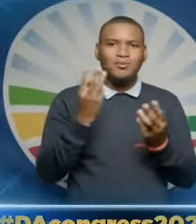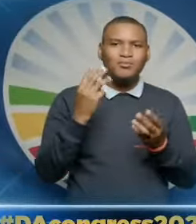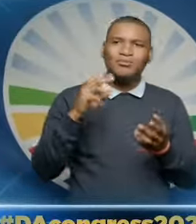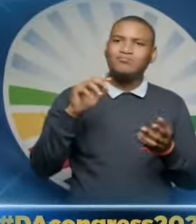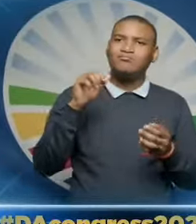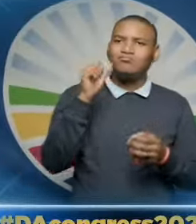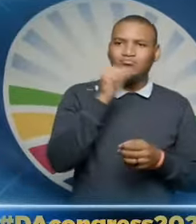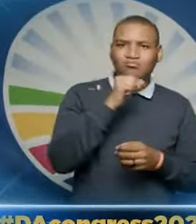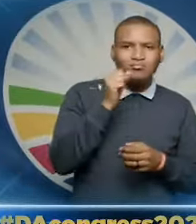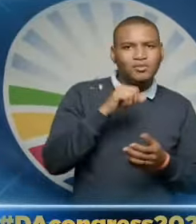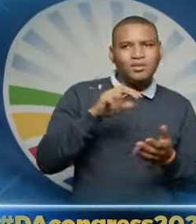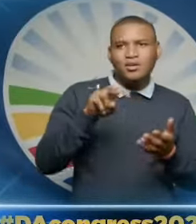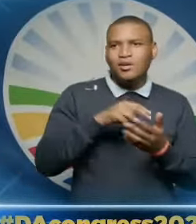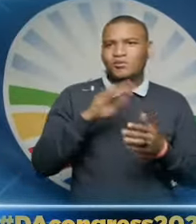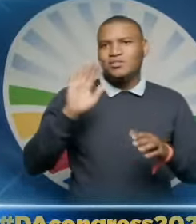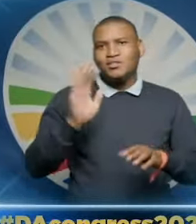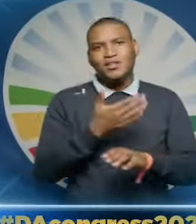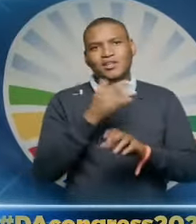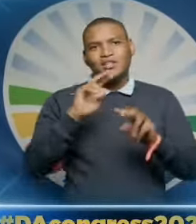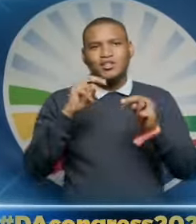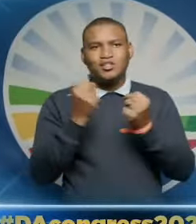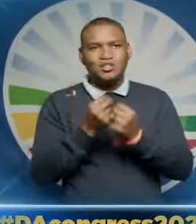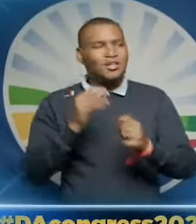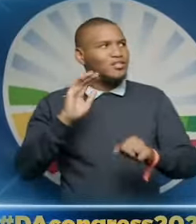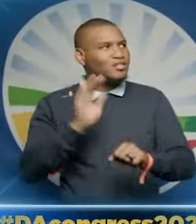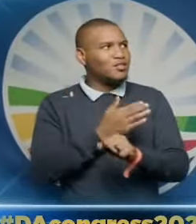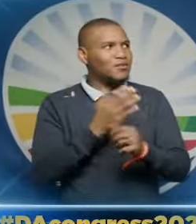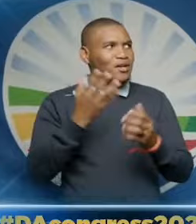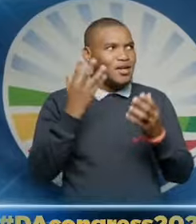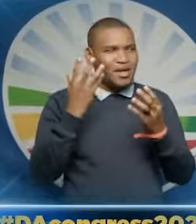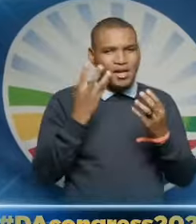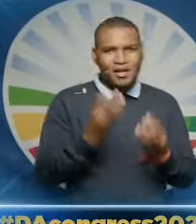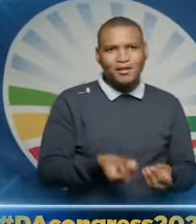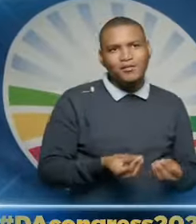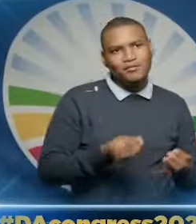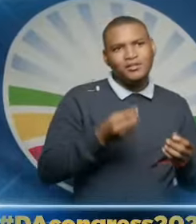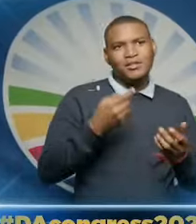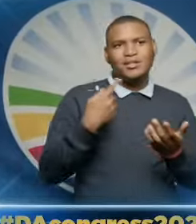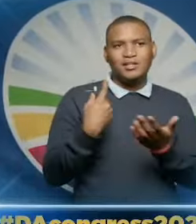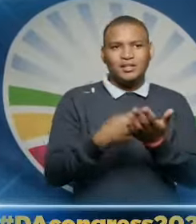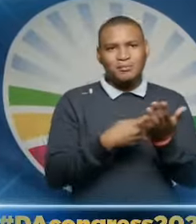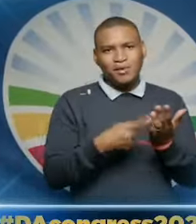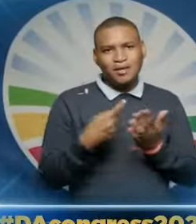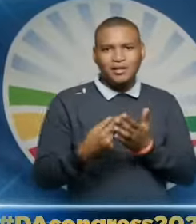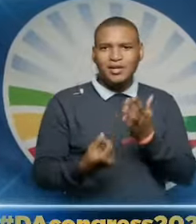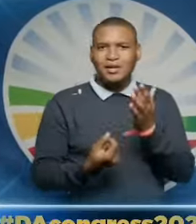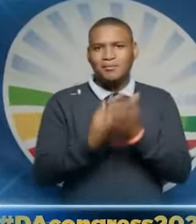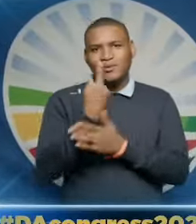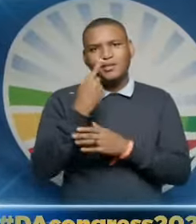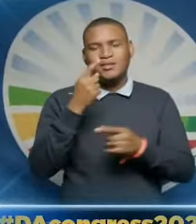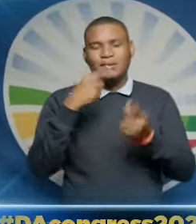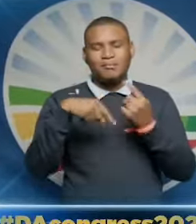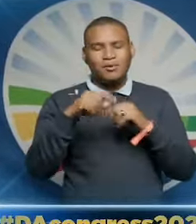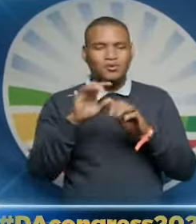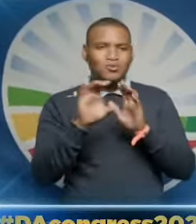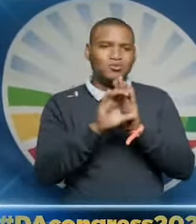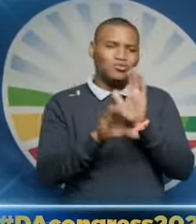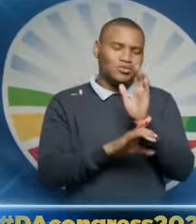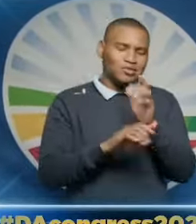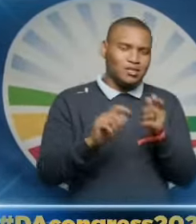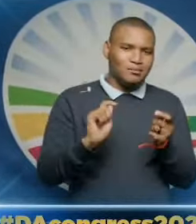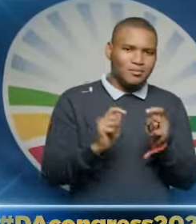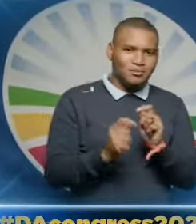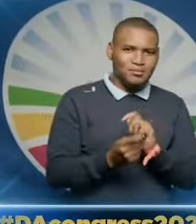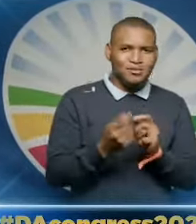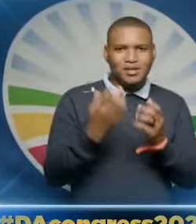on. We sang the national anthem. We had some contentious debate happening around some of the constitutional amendments, for example. We